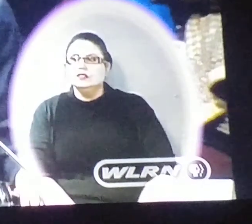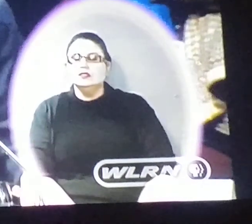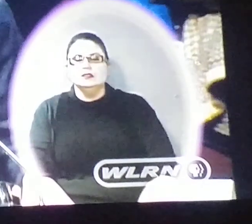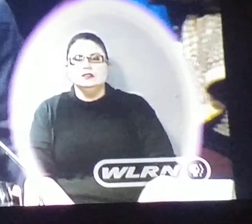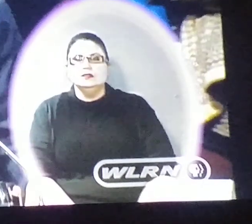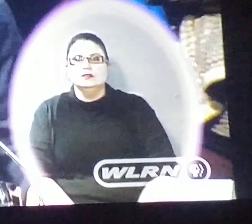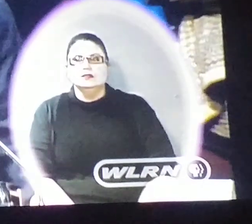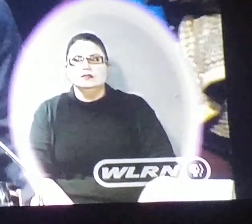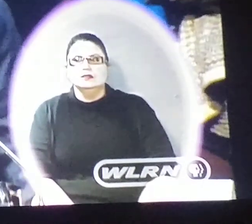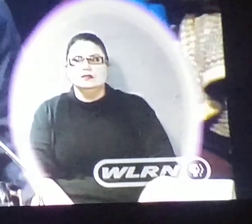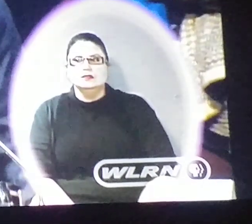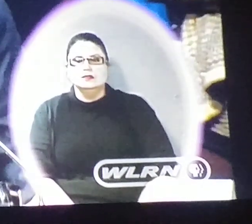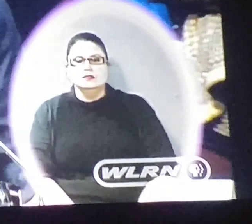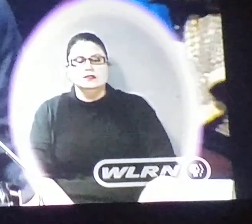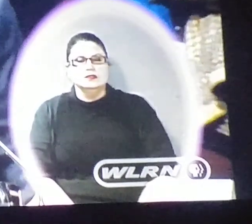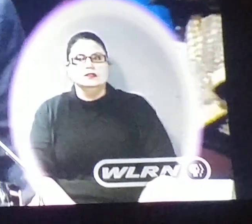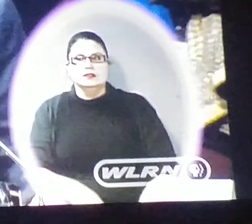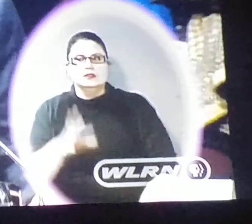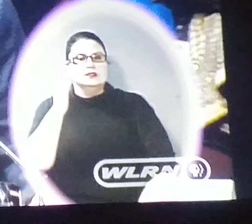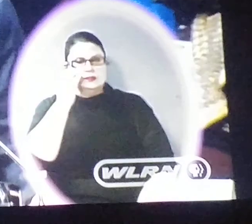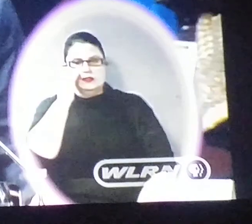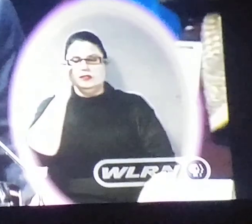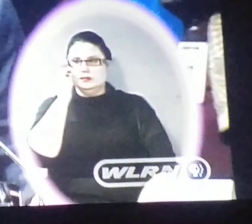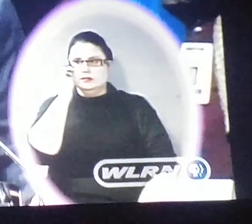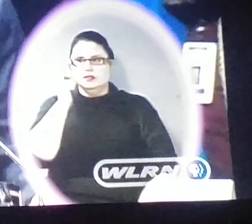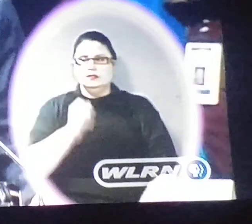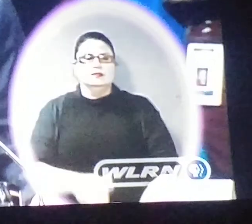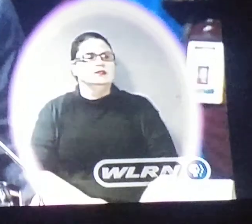in the terrible state that she was in.